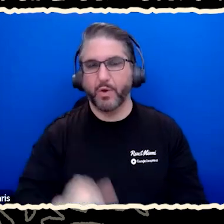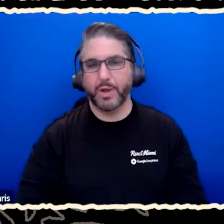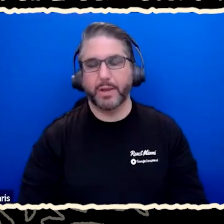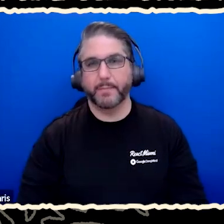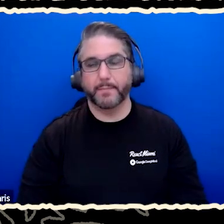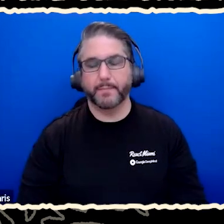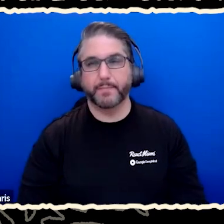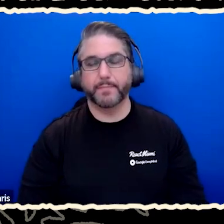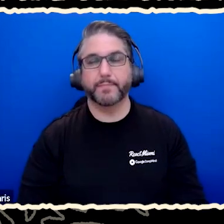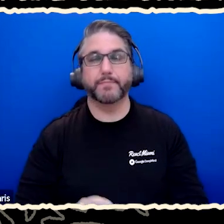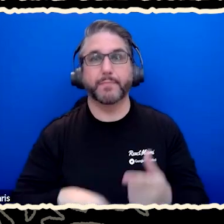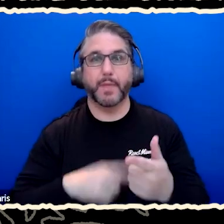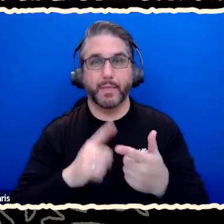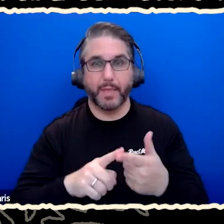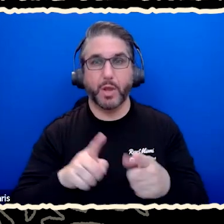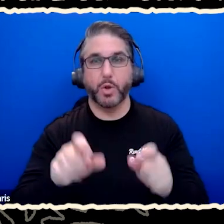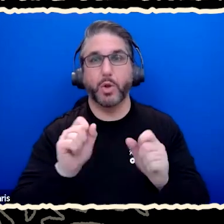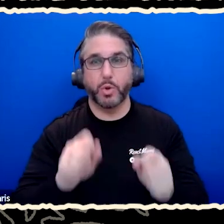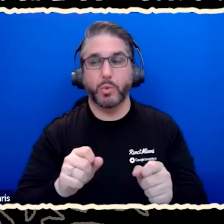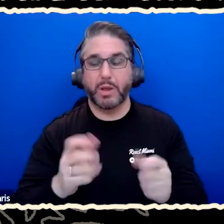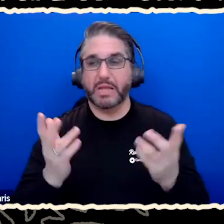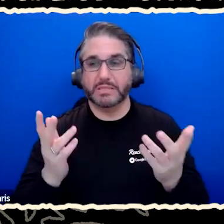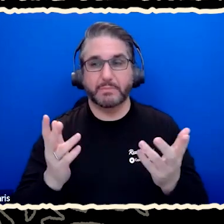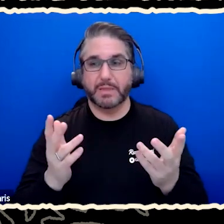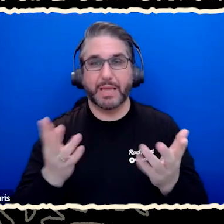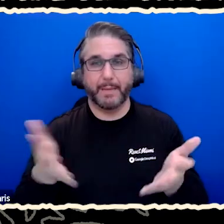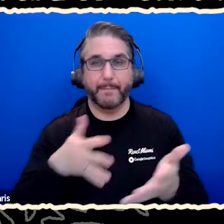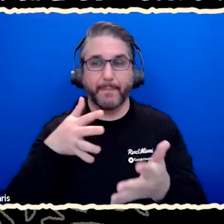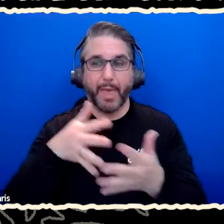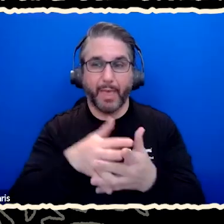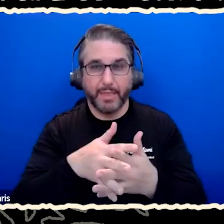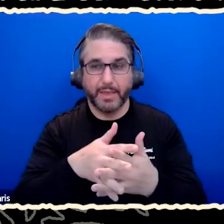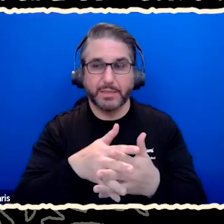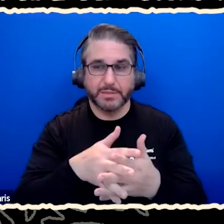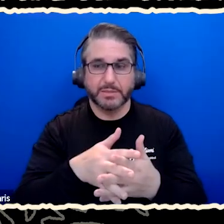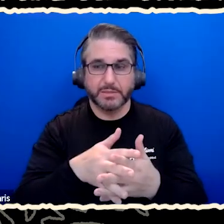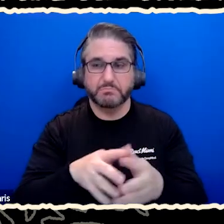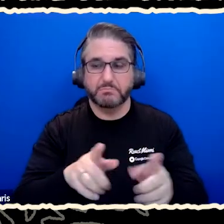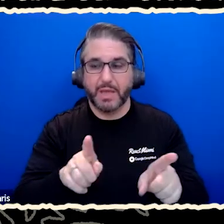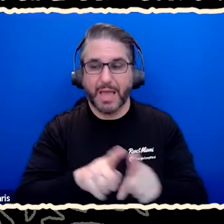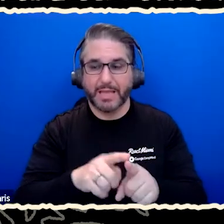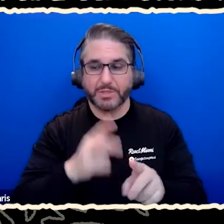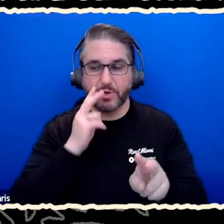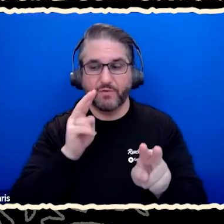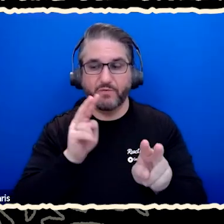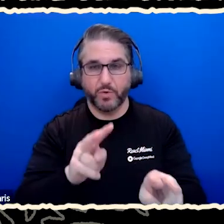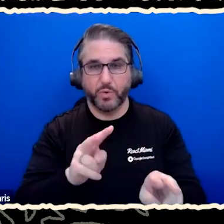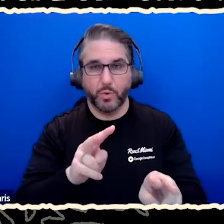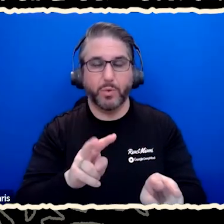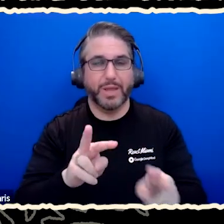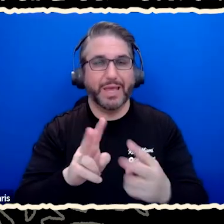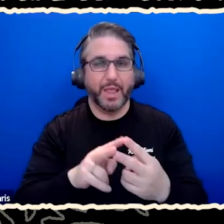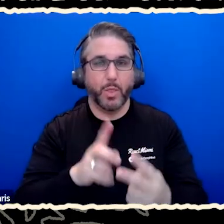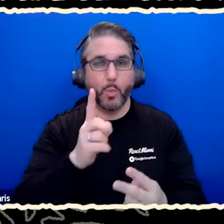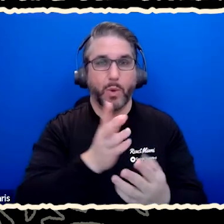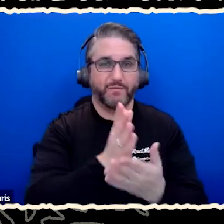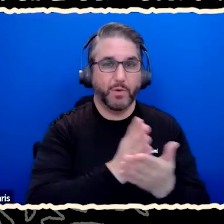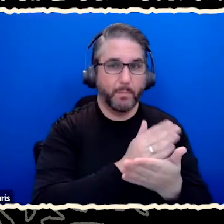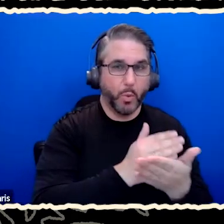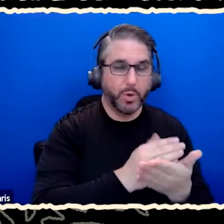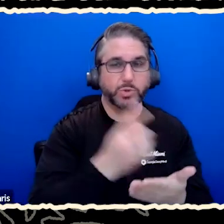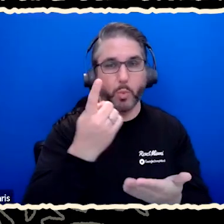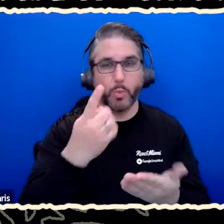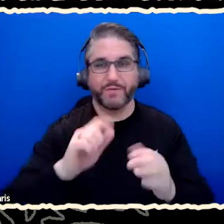And then you can simply embed this as a view, either one of the components or one of the